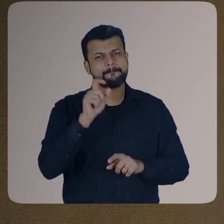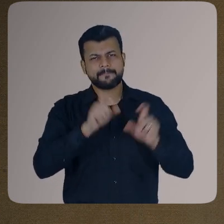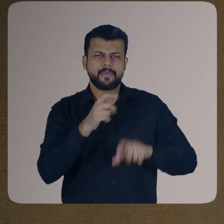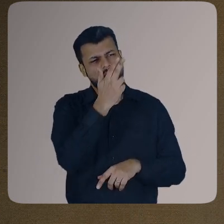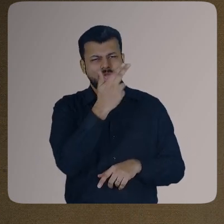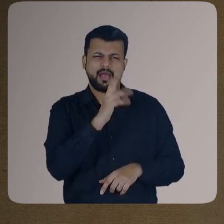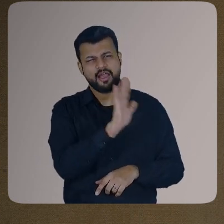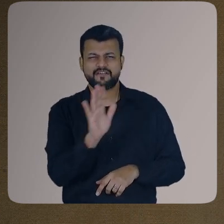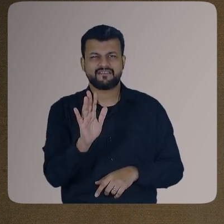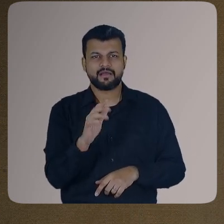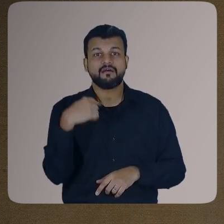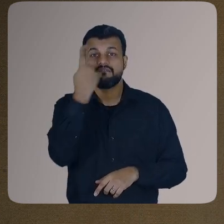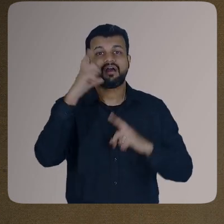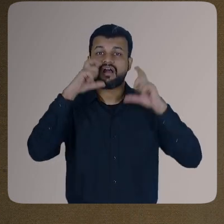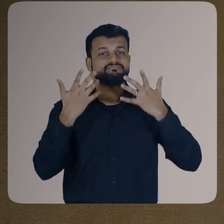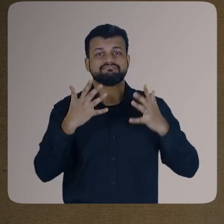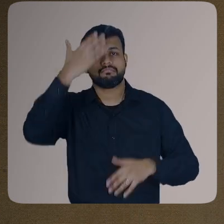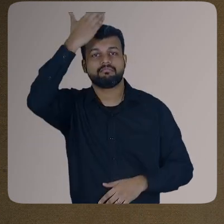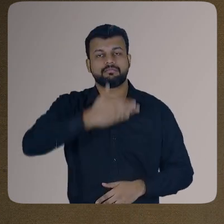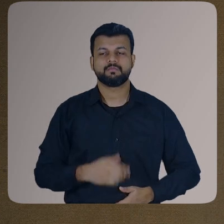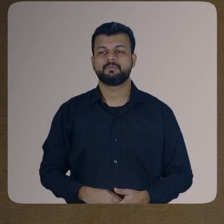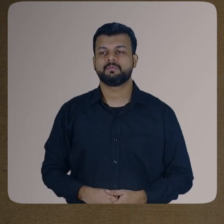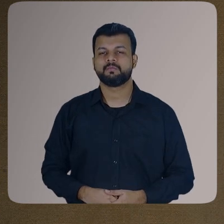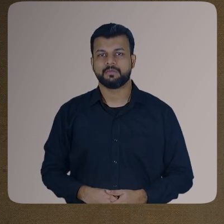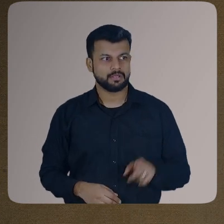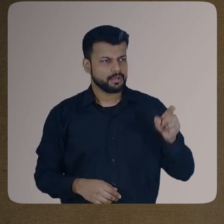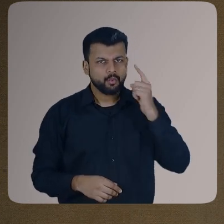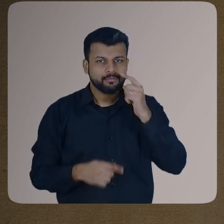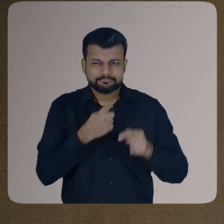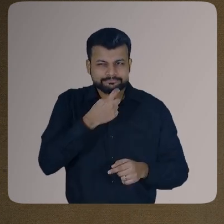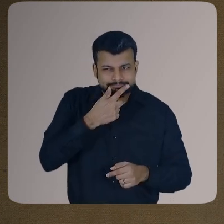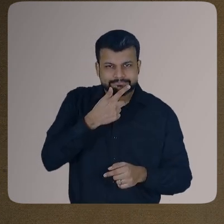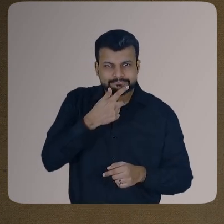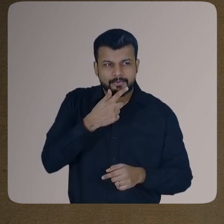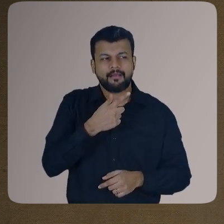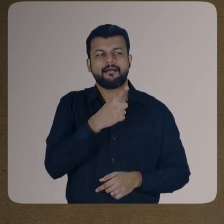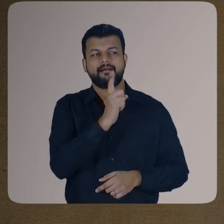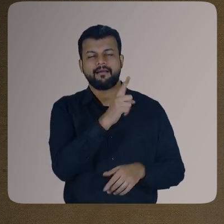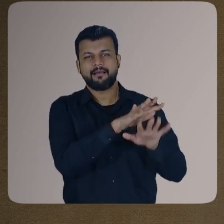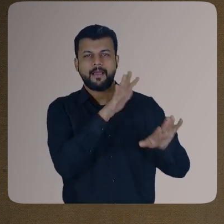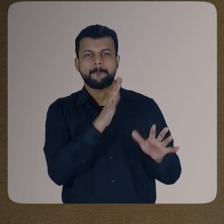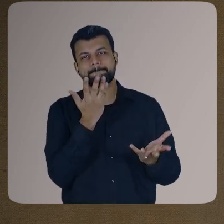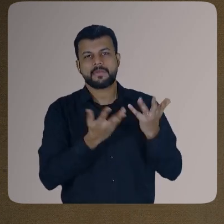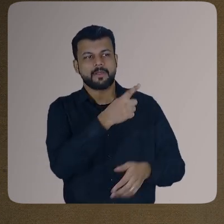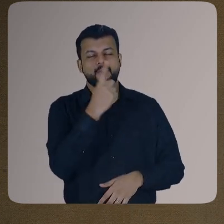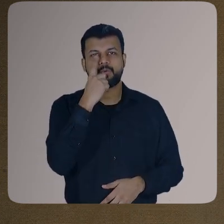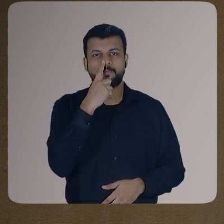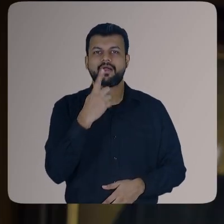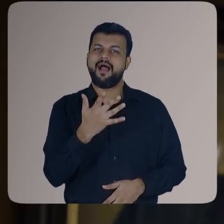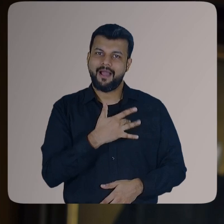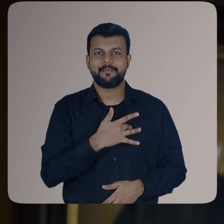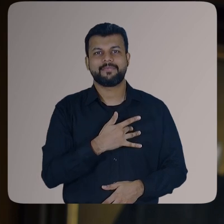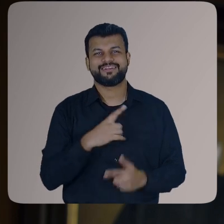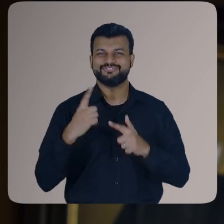something that you don't often see in Dutch portraits of the 1600s, and it adds so much personality to the portrait.